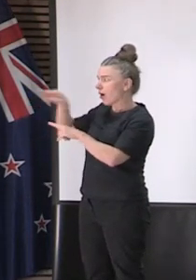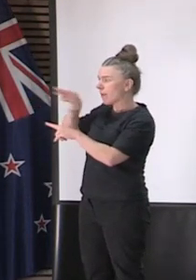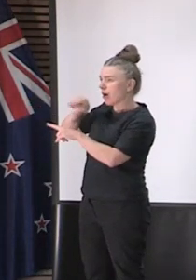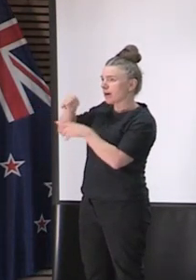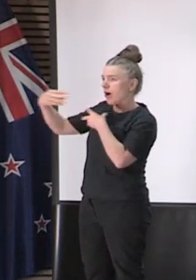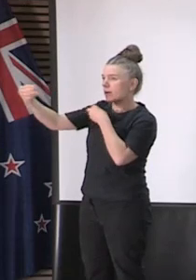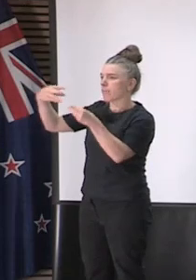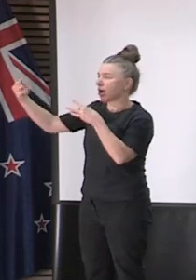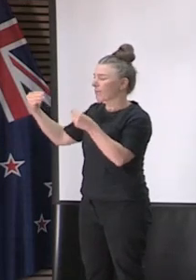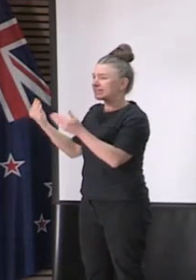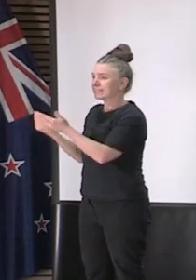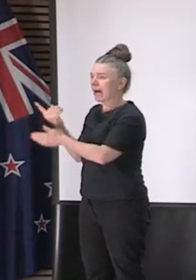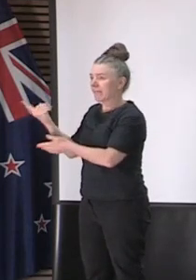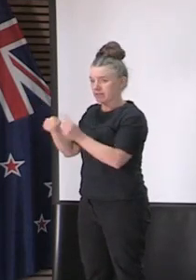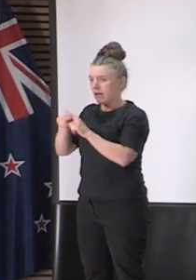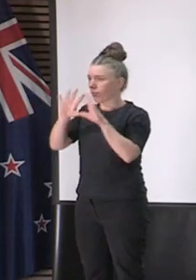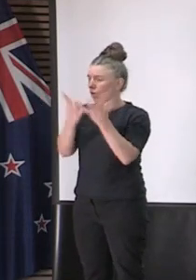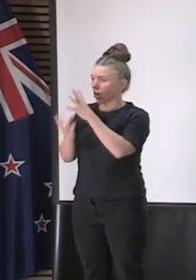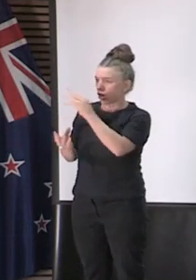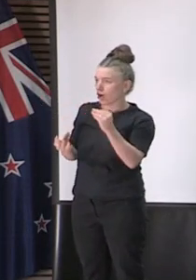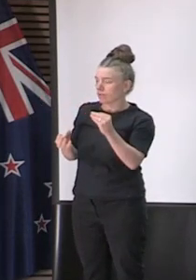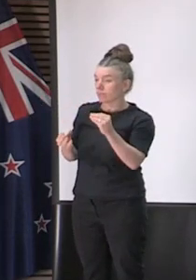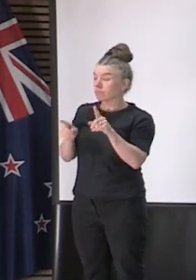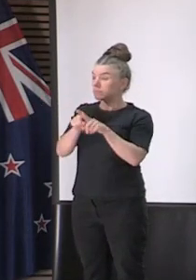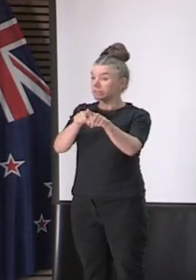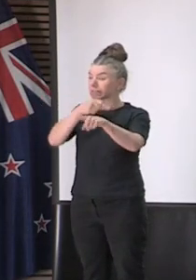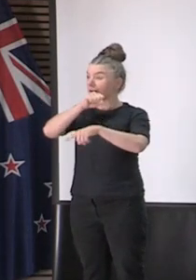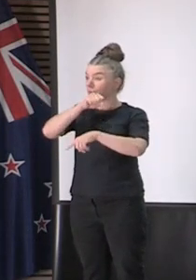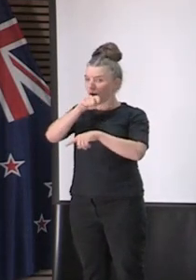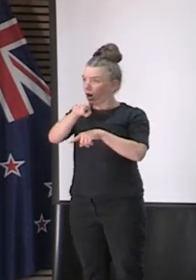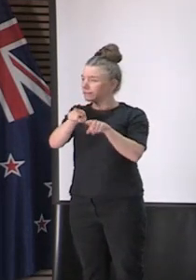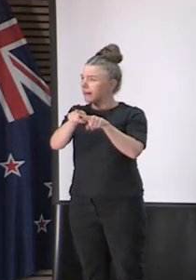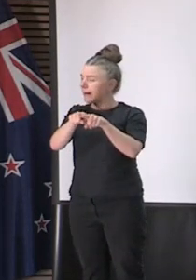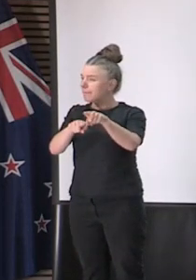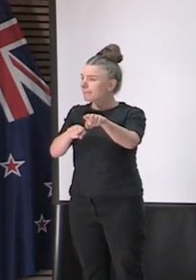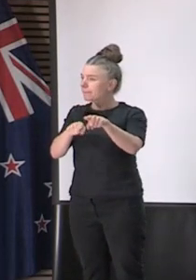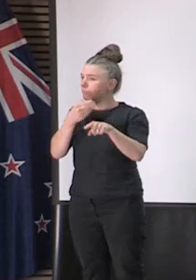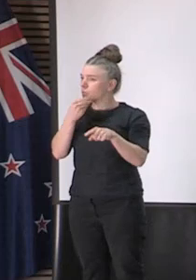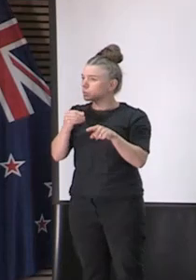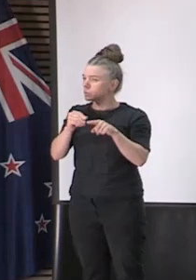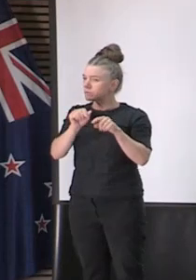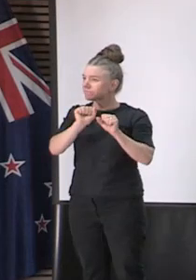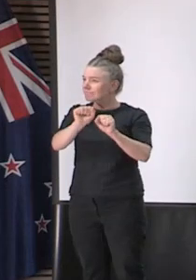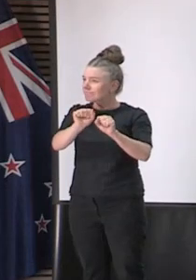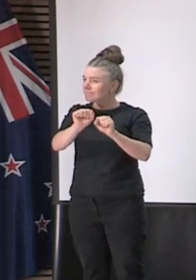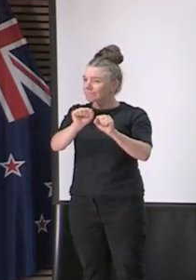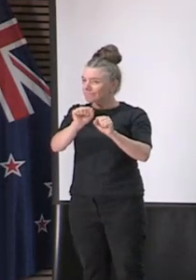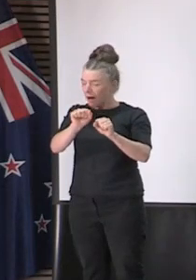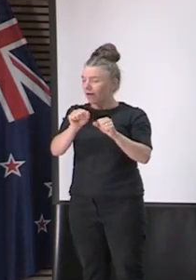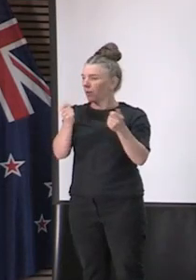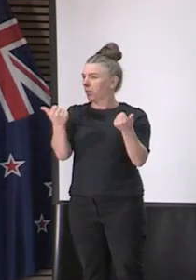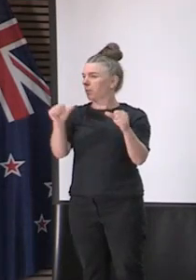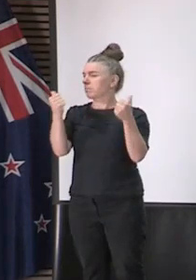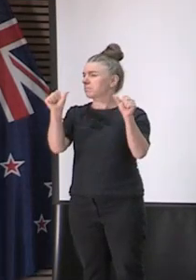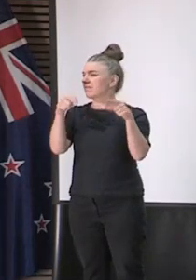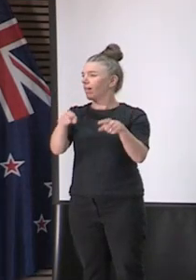lives. Equally, a place like Taiwan has used some particular approaches that have demonstrated